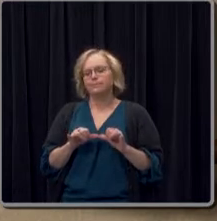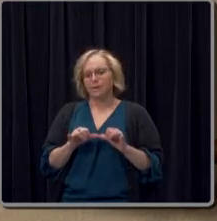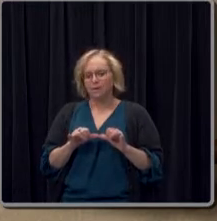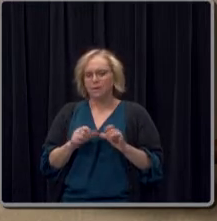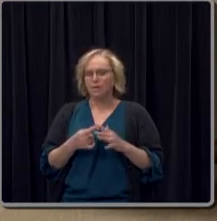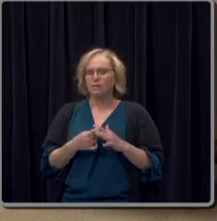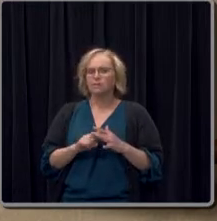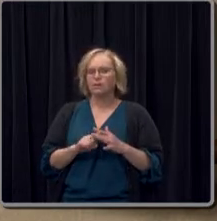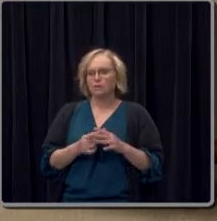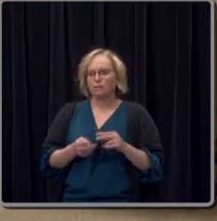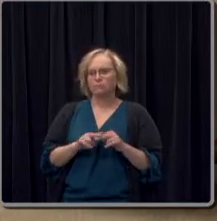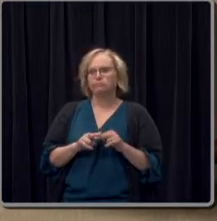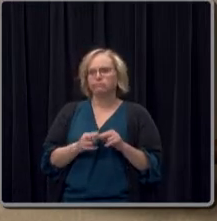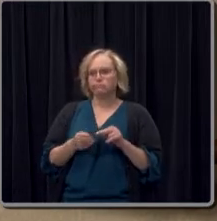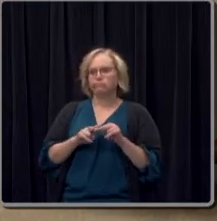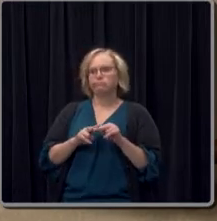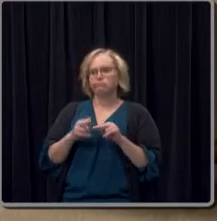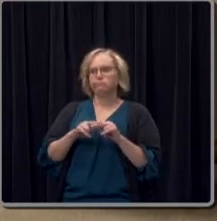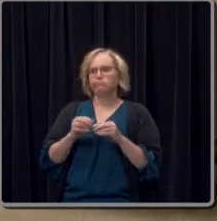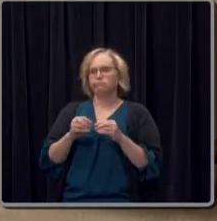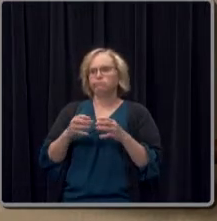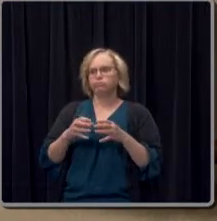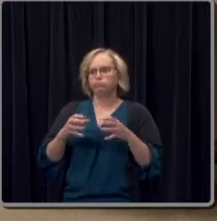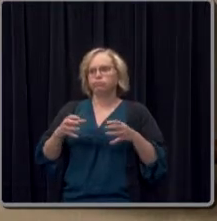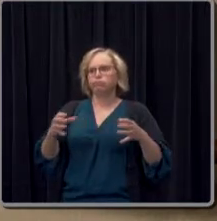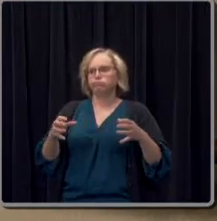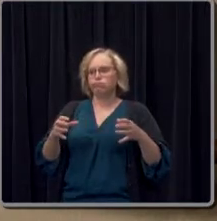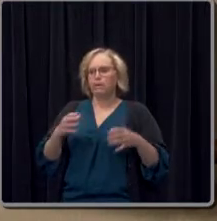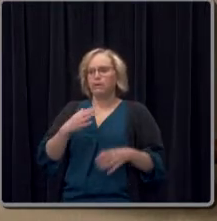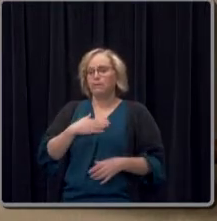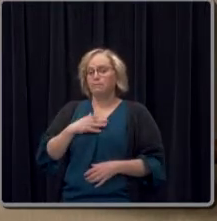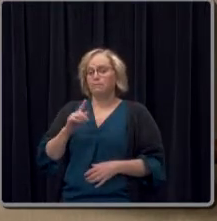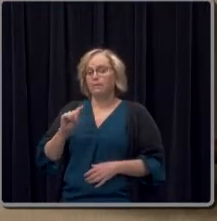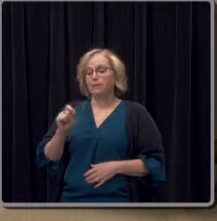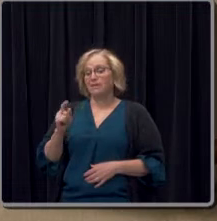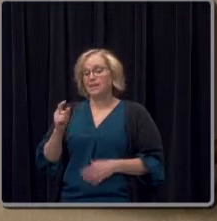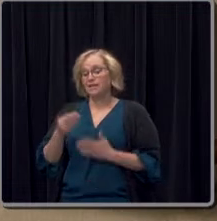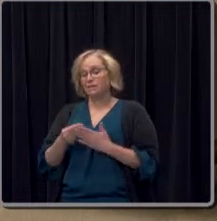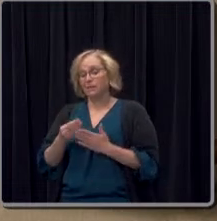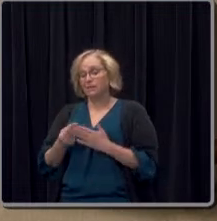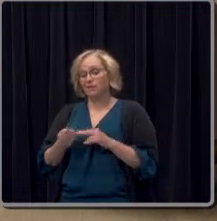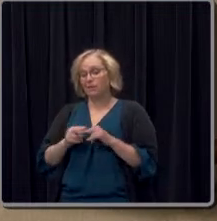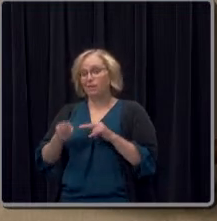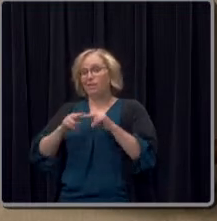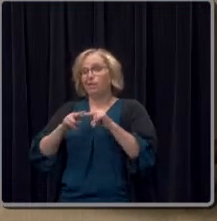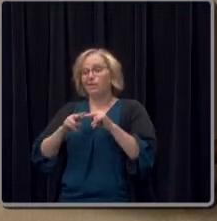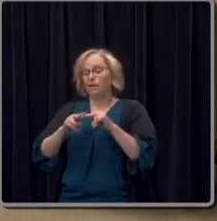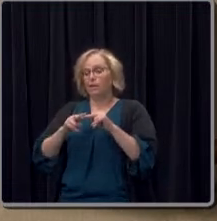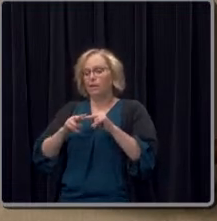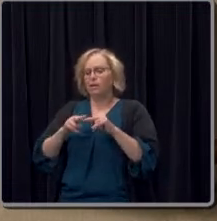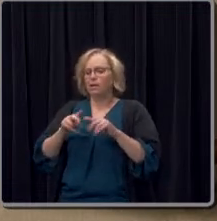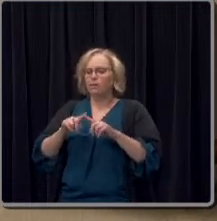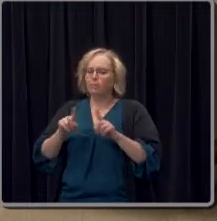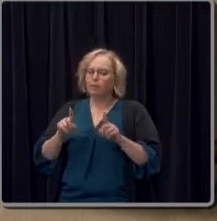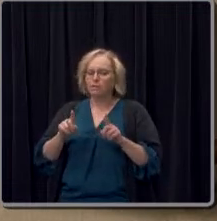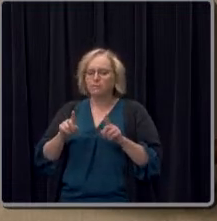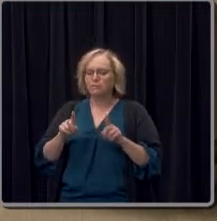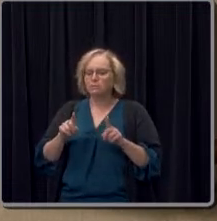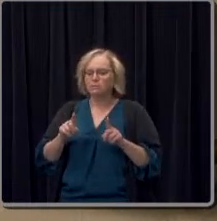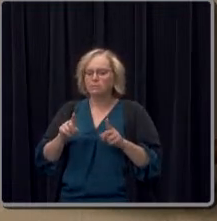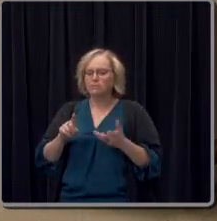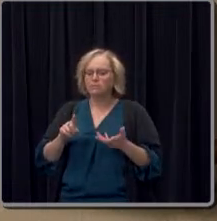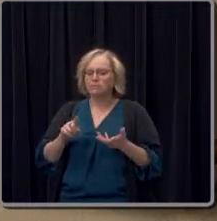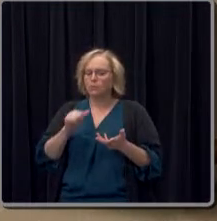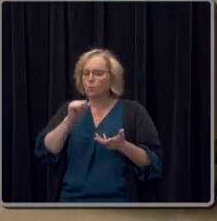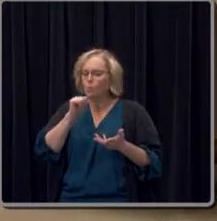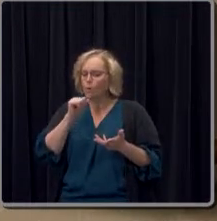starting to grow. My taxes are starting to go up, and we're not really filling as many school teachers out